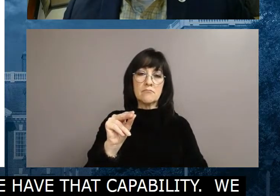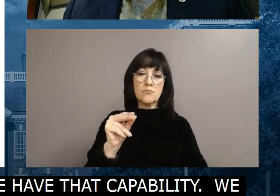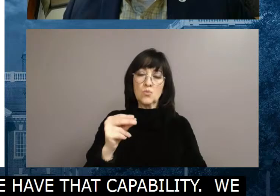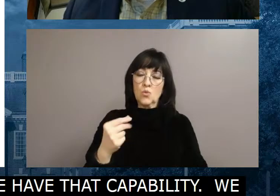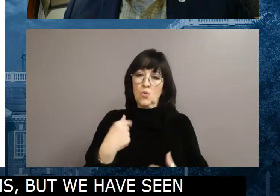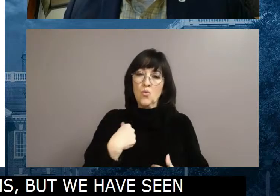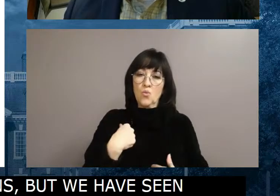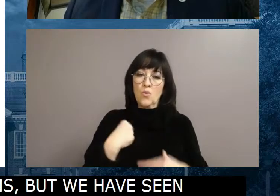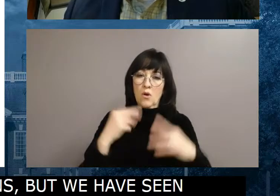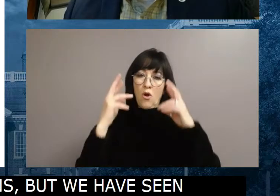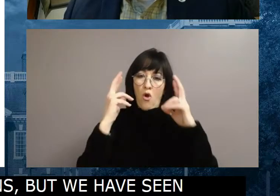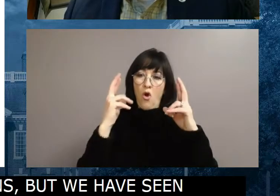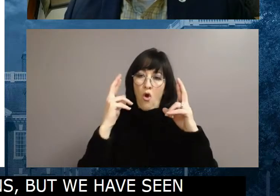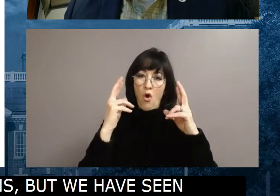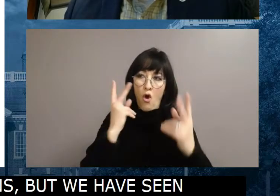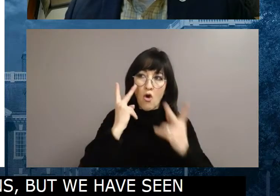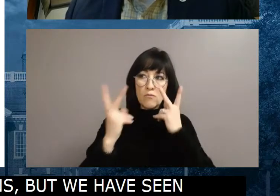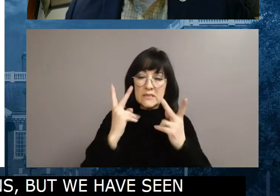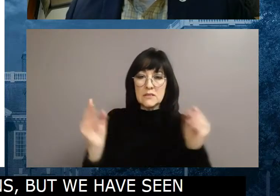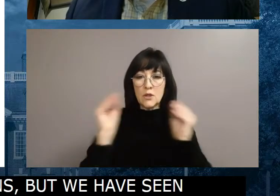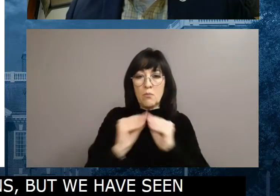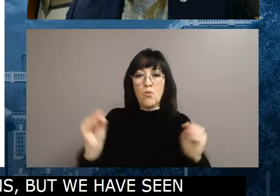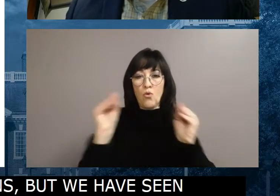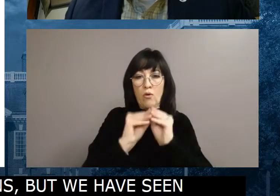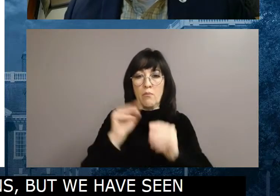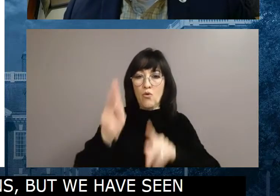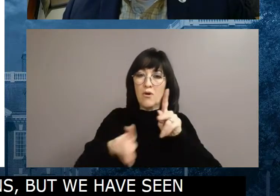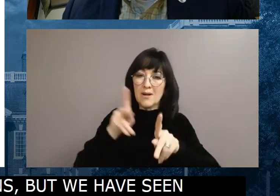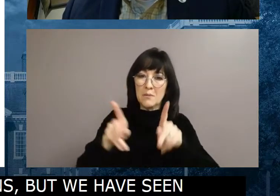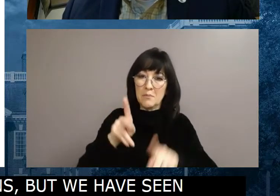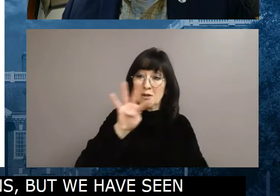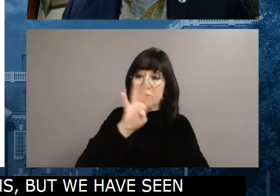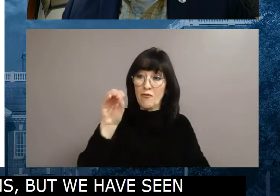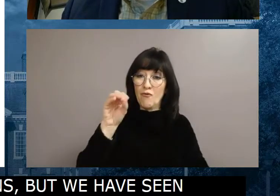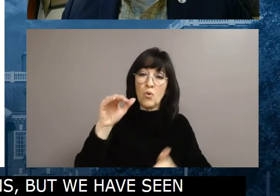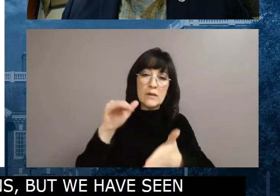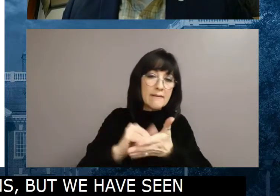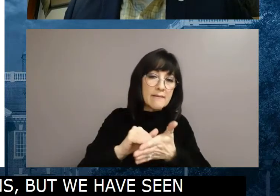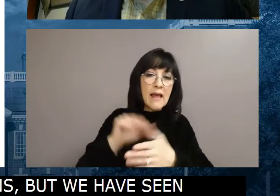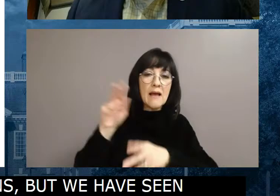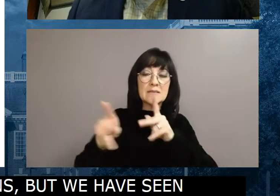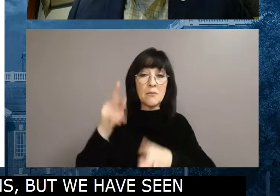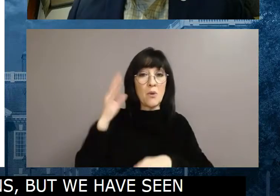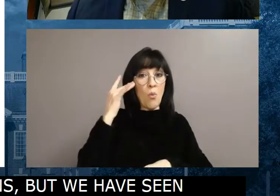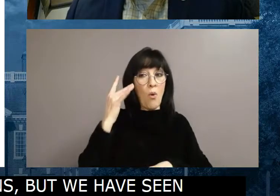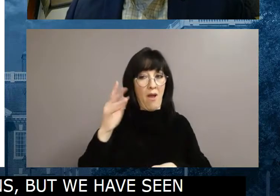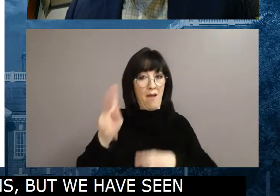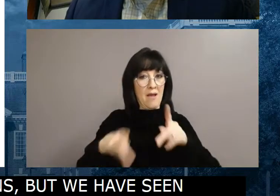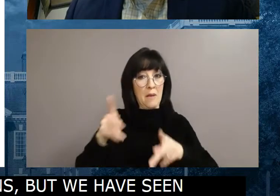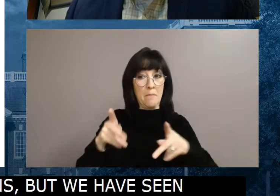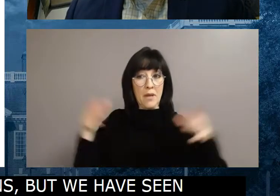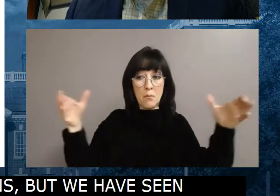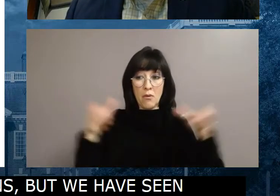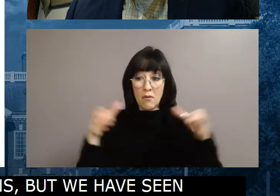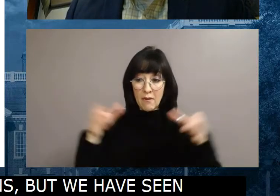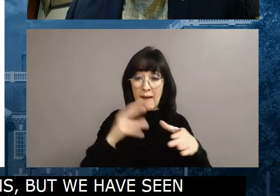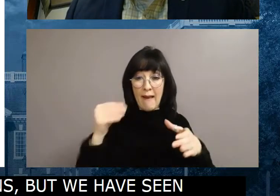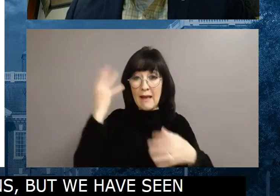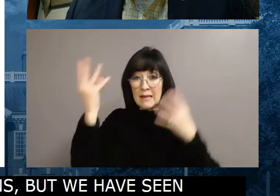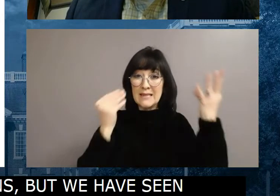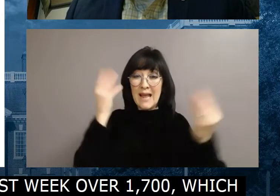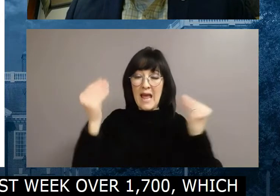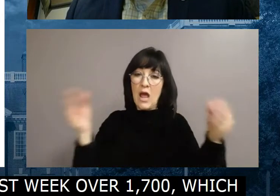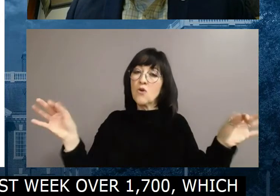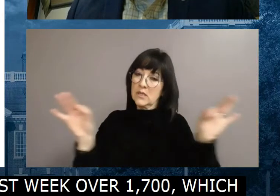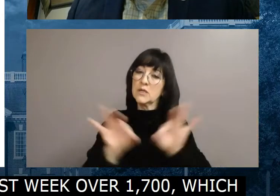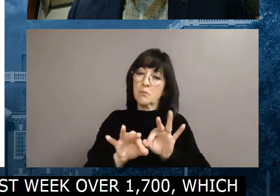have numbers back in the 40,000 over the next few weeks, as we know people are going to start moving more in the springtime. We have the flyers